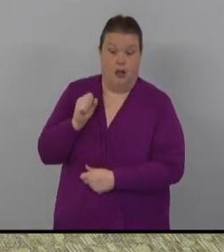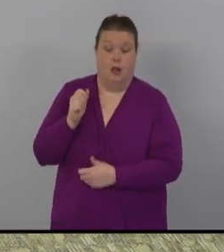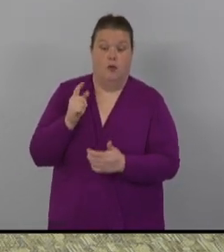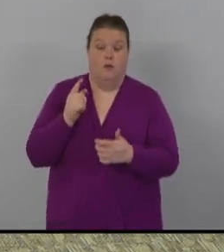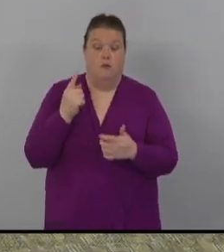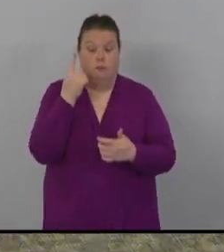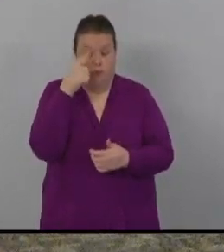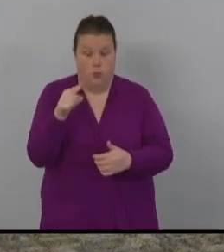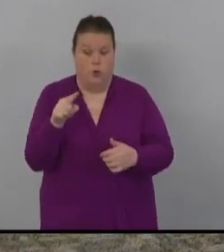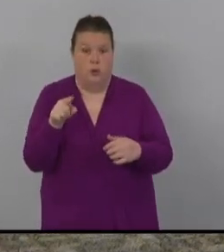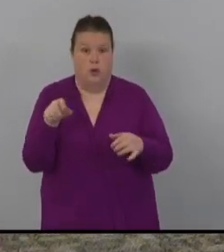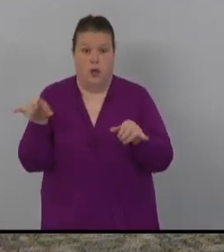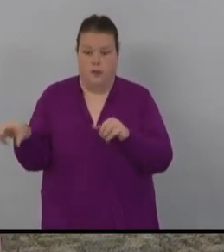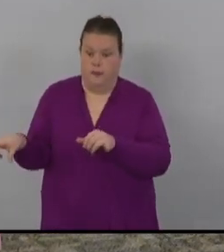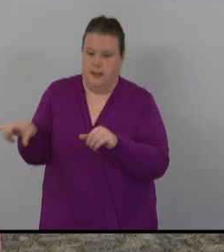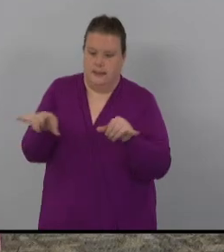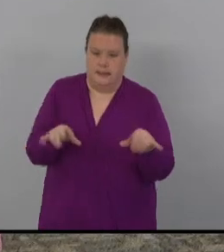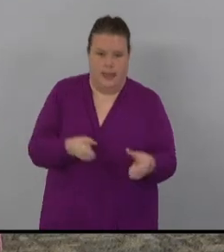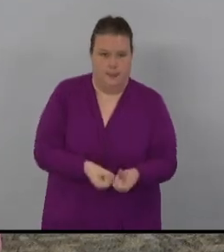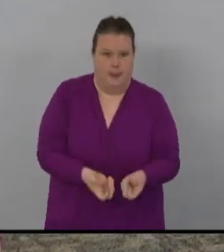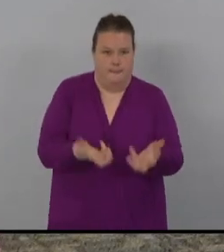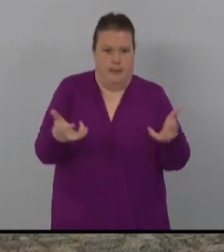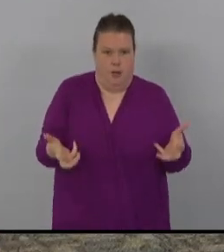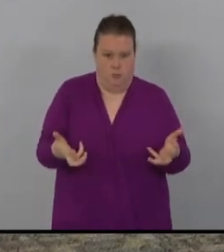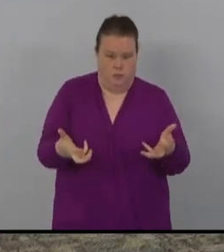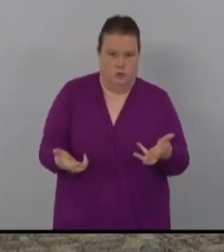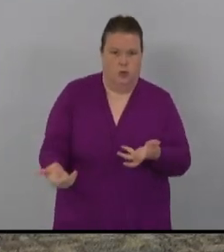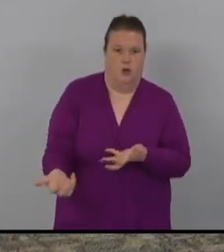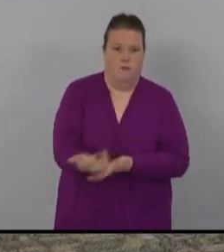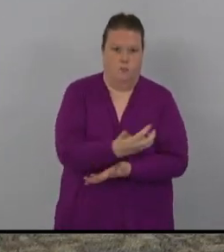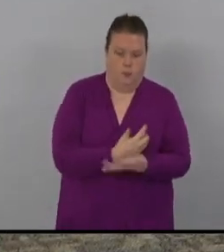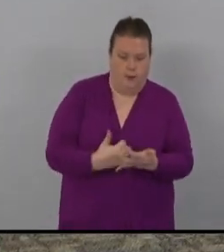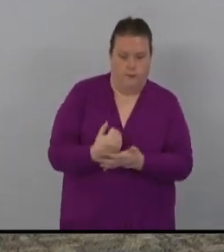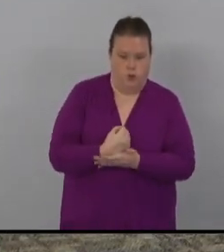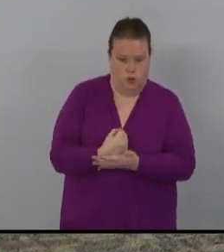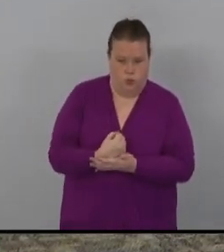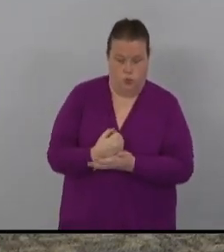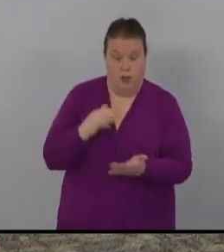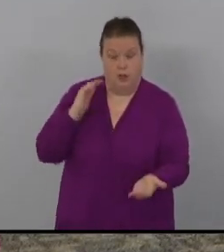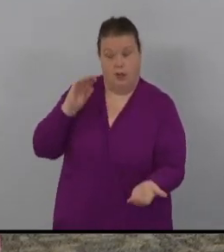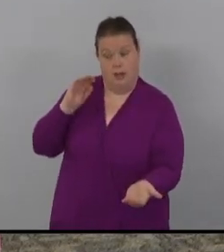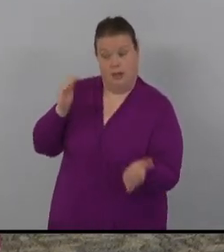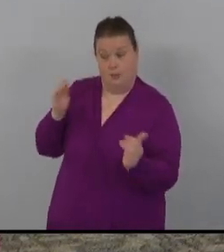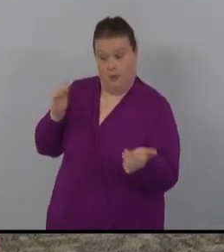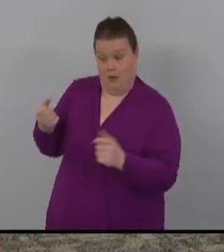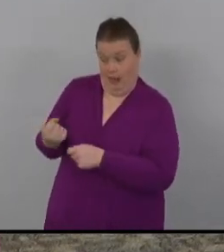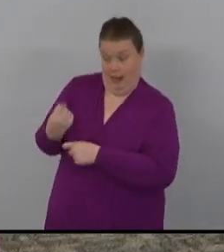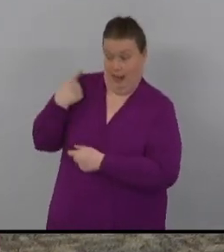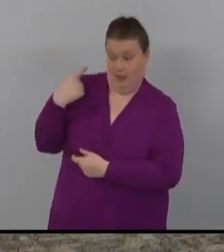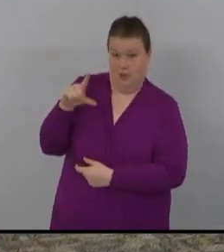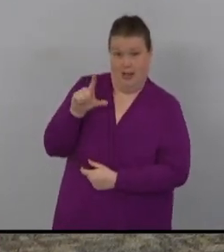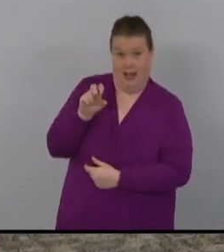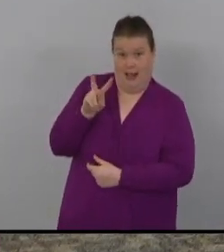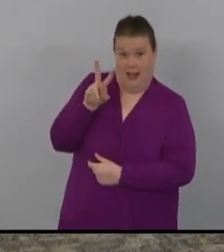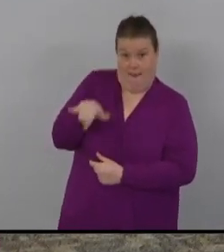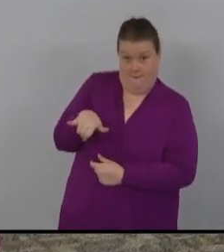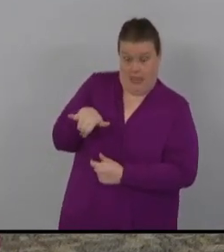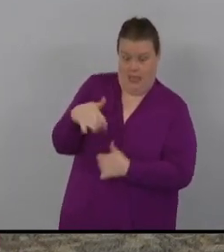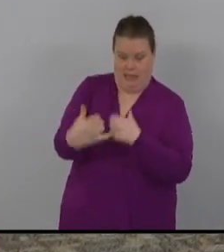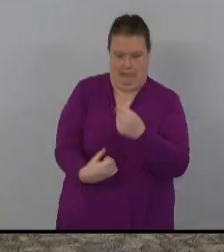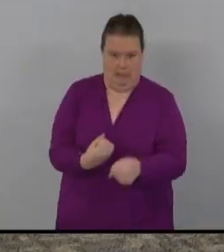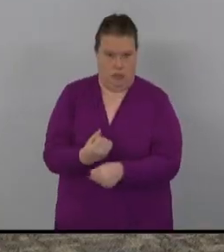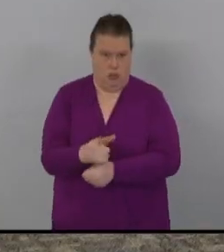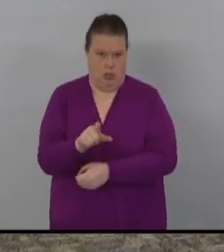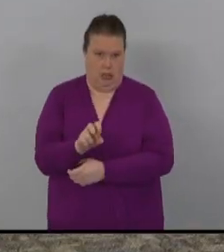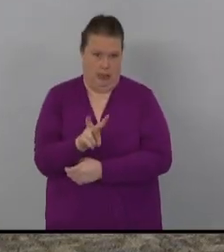revenue to cover our programs. And then there's a comparison of the levy with last year's levy and the impact